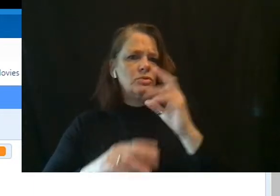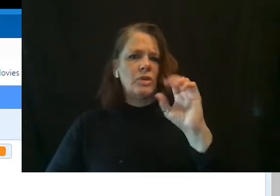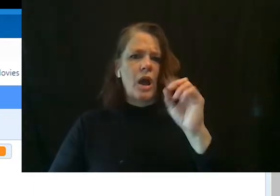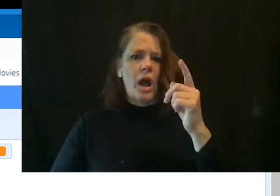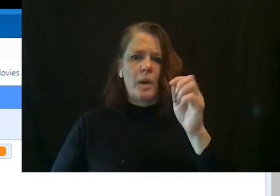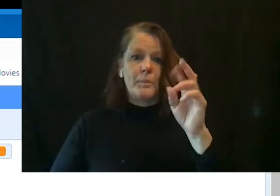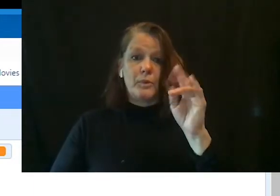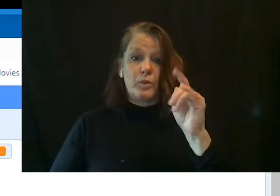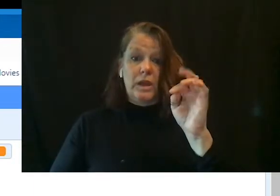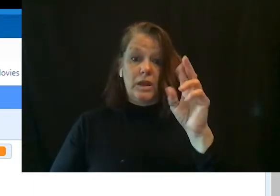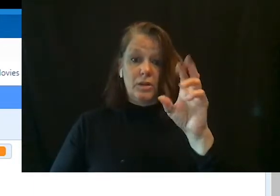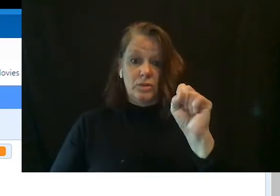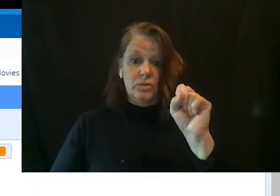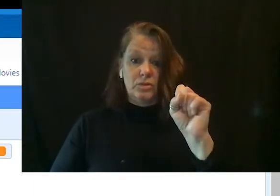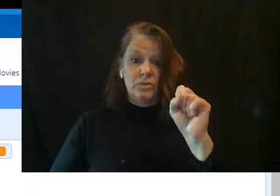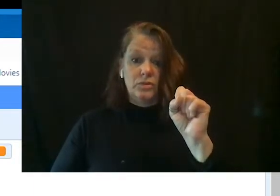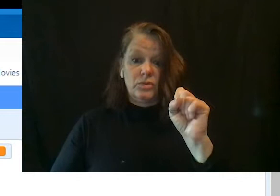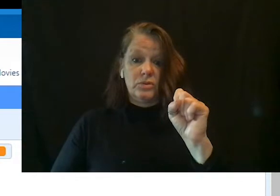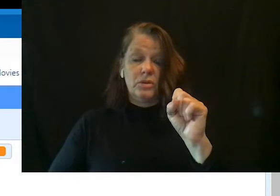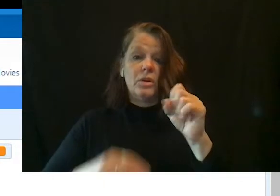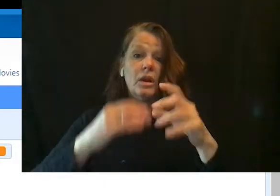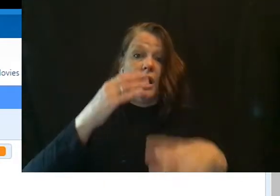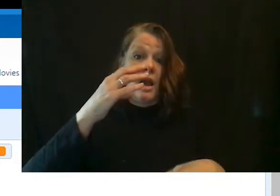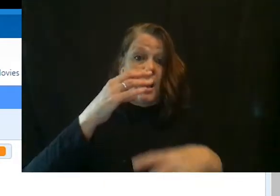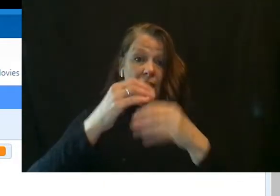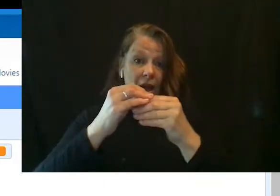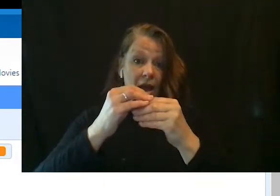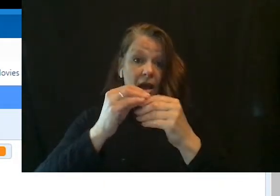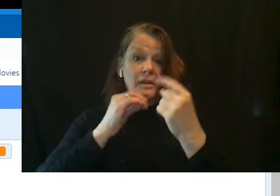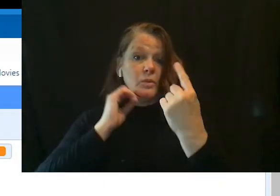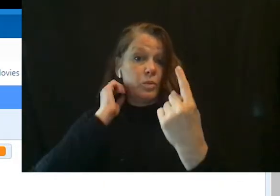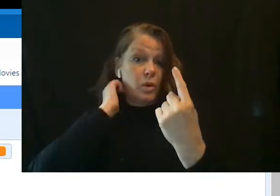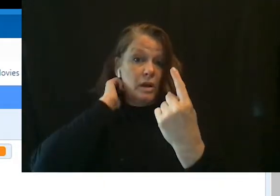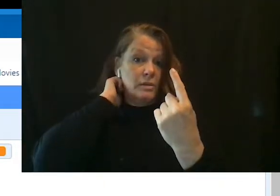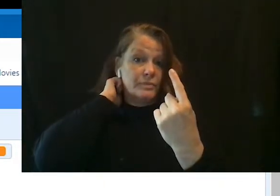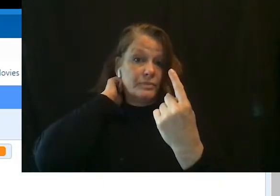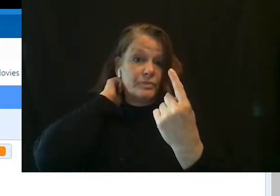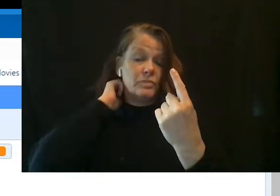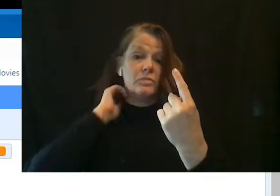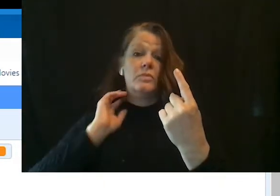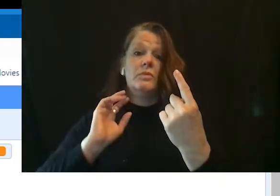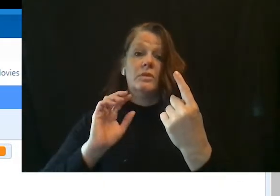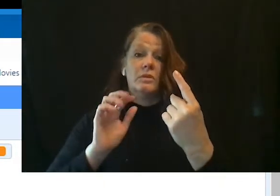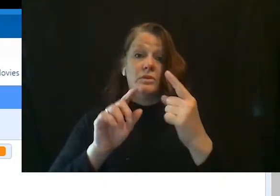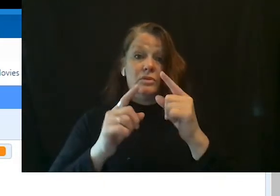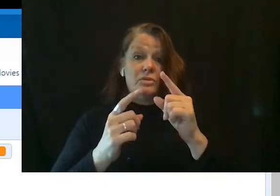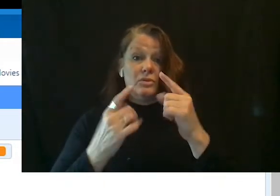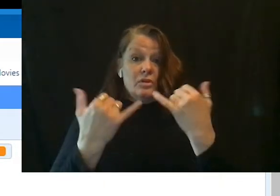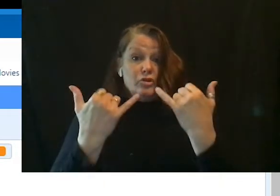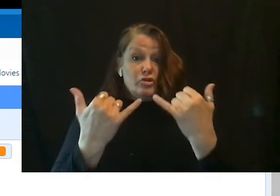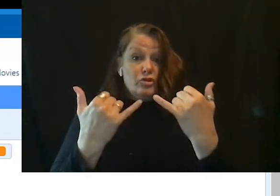operators. So we're going to need to add 1 to our current score.